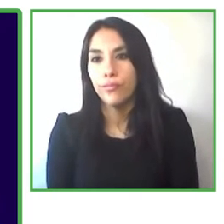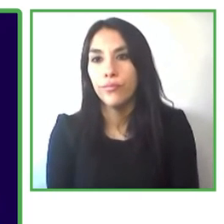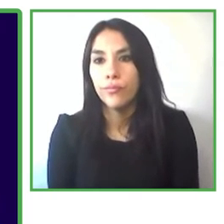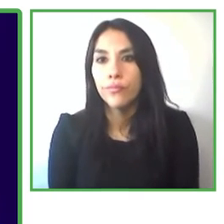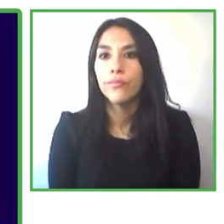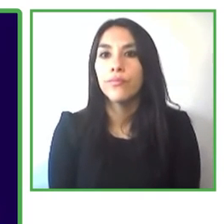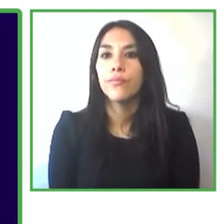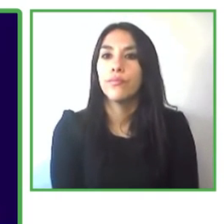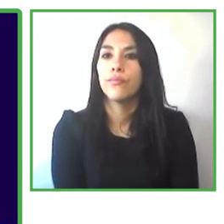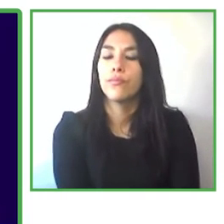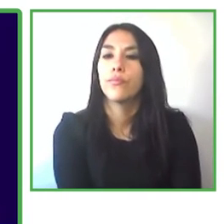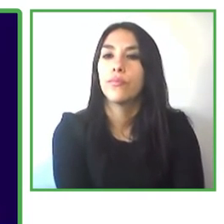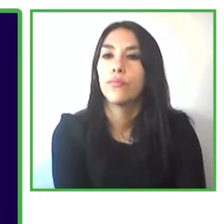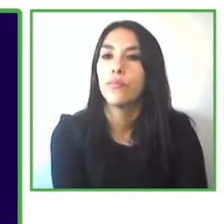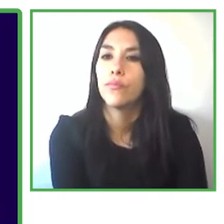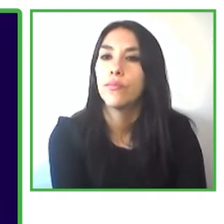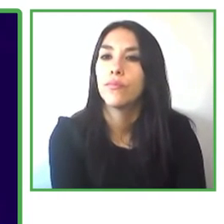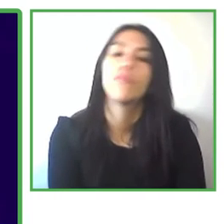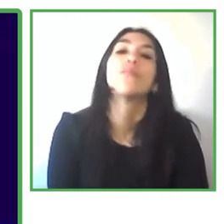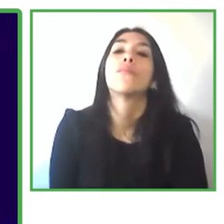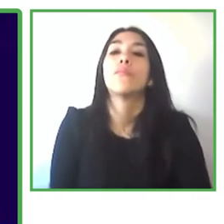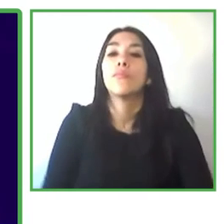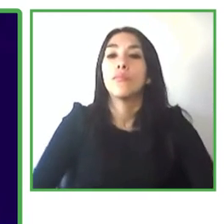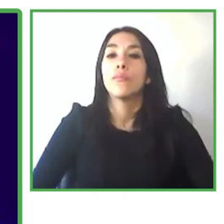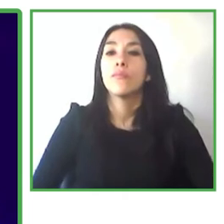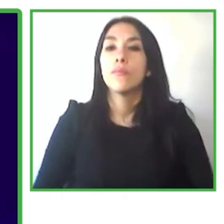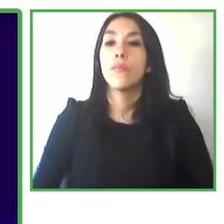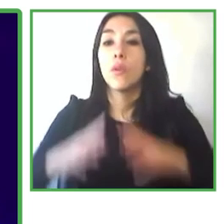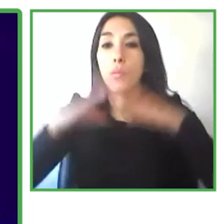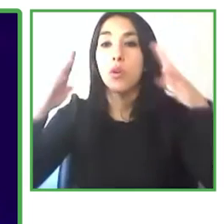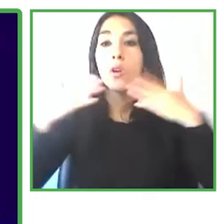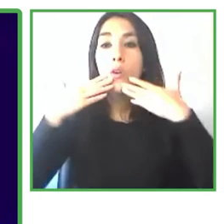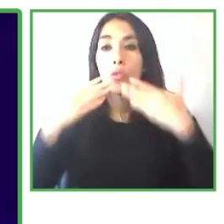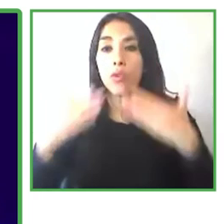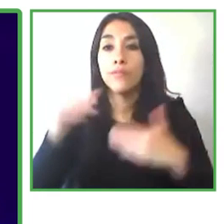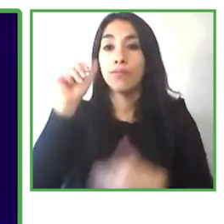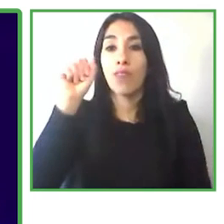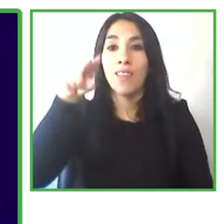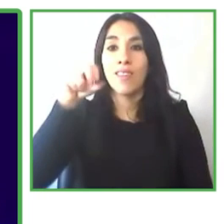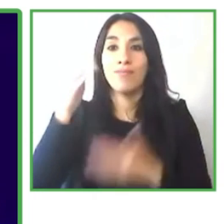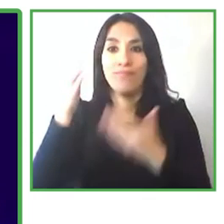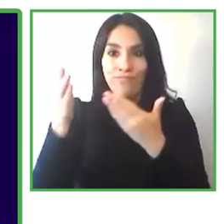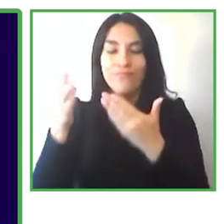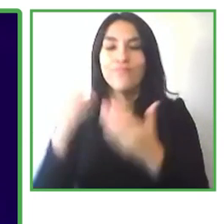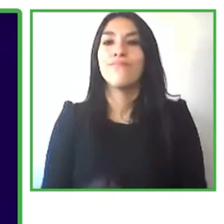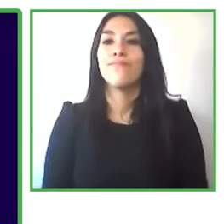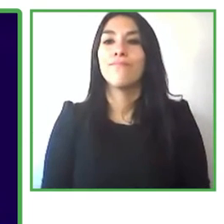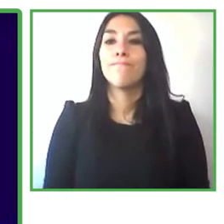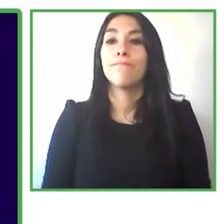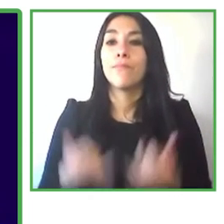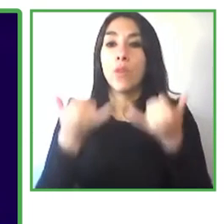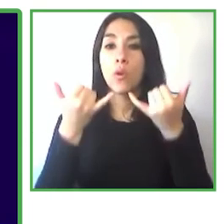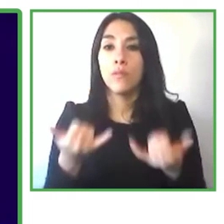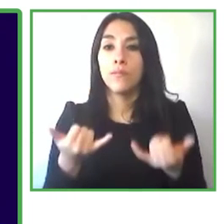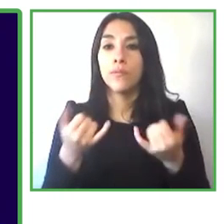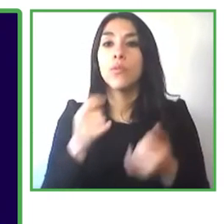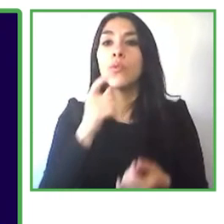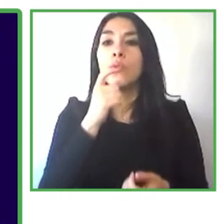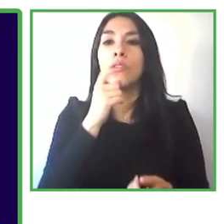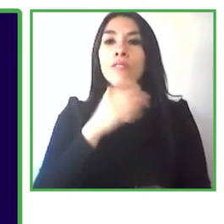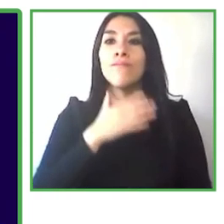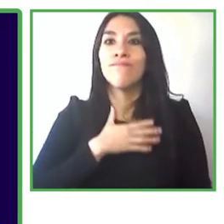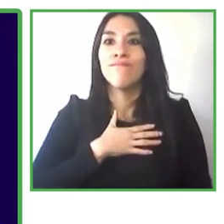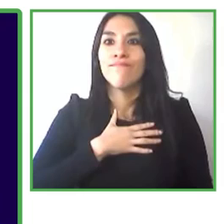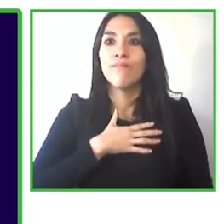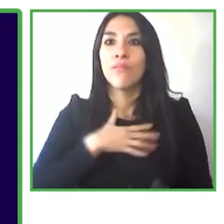Thank you very much, Anna. And I have the privilege to present a little bit about the Global Business and Disability Network that we manage here